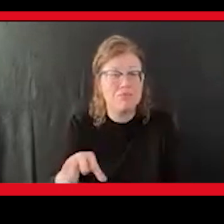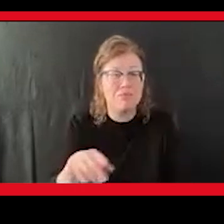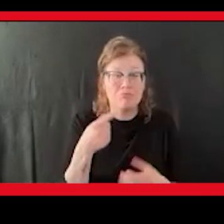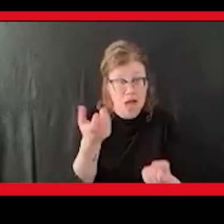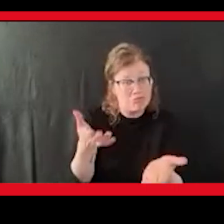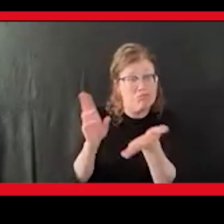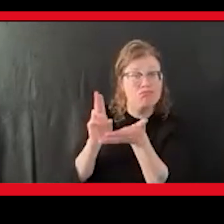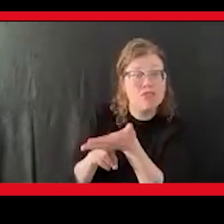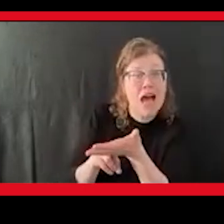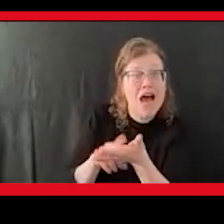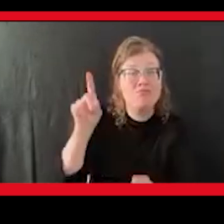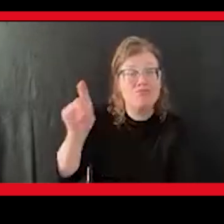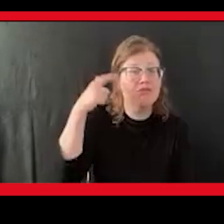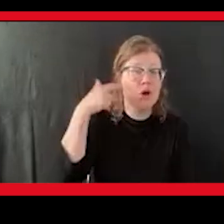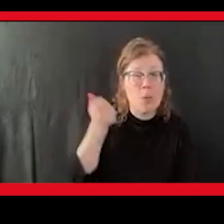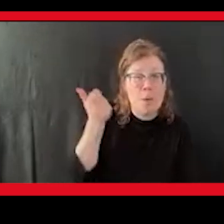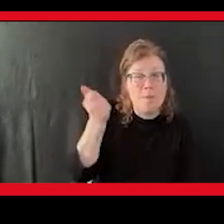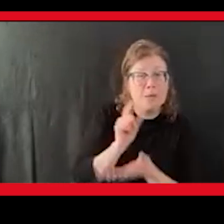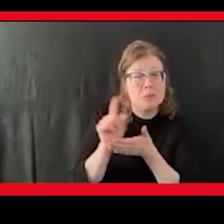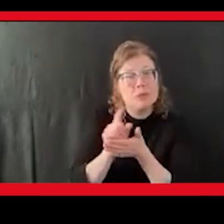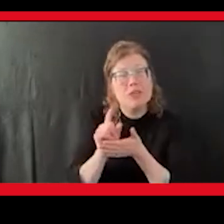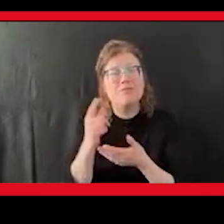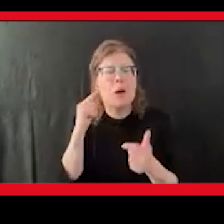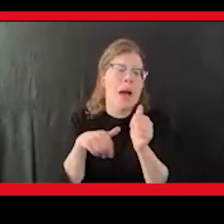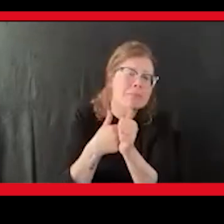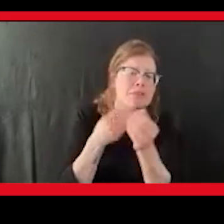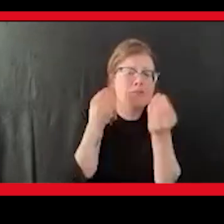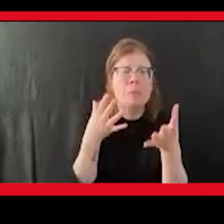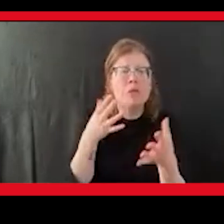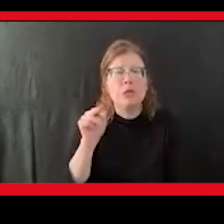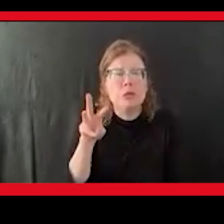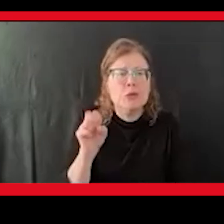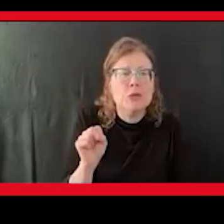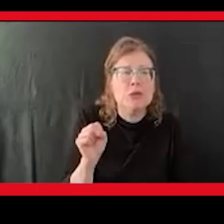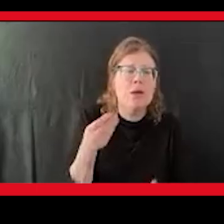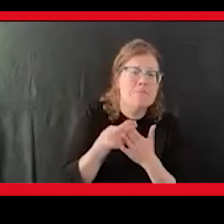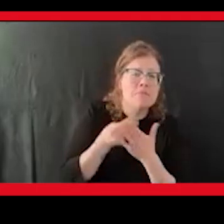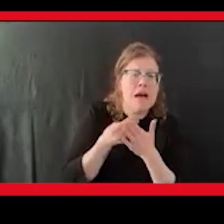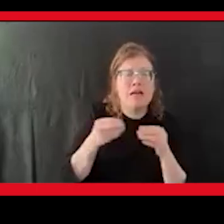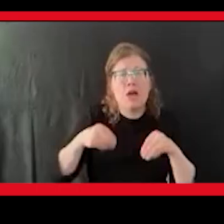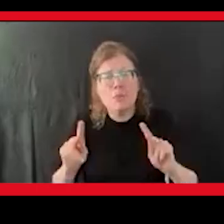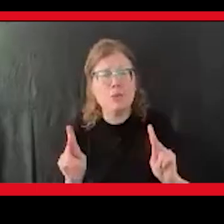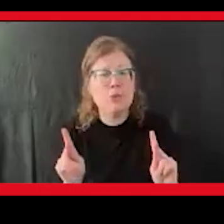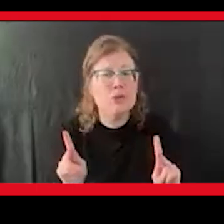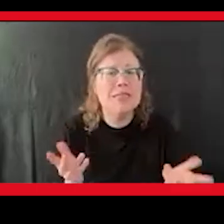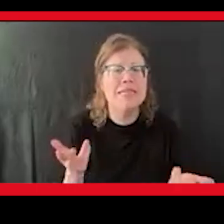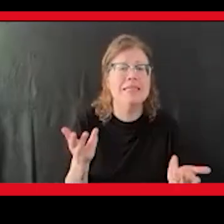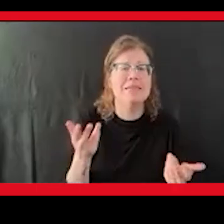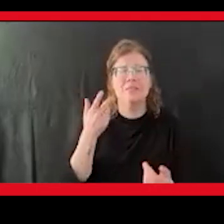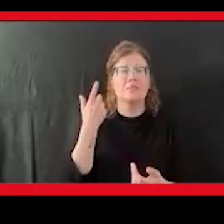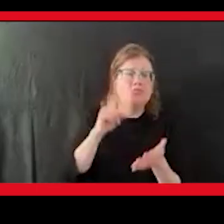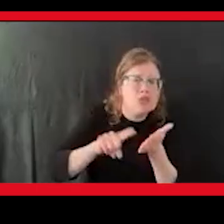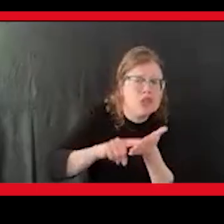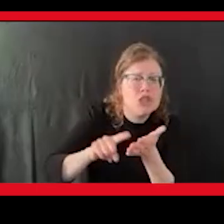Development. You can learn about funding opportunities, explore public art, and discover artists in our